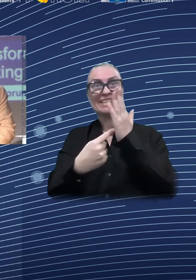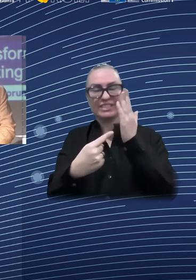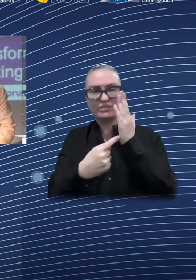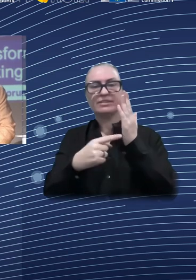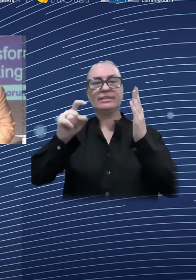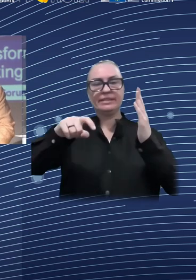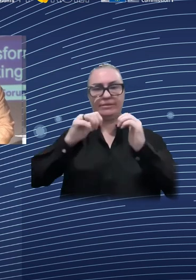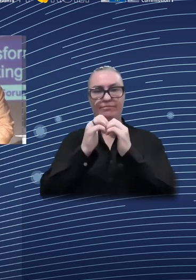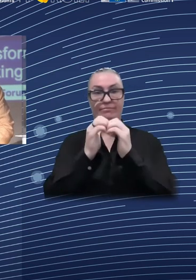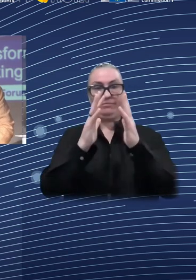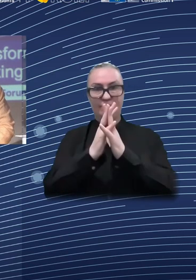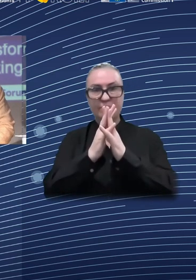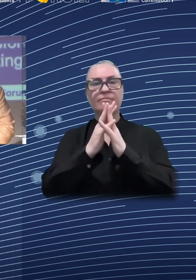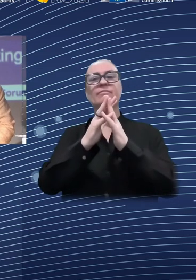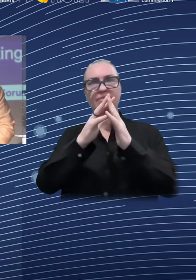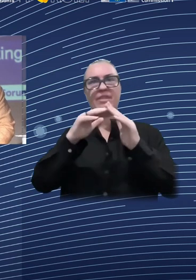our matrix of